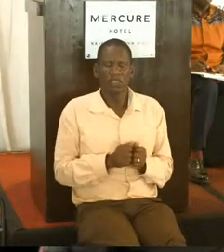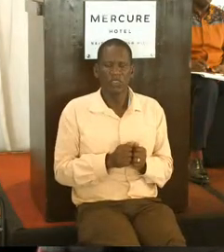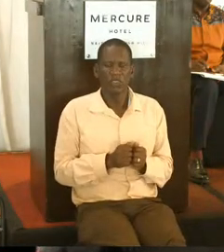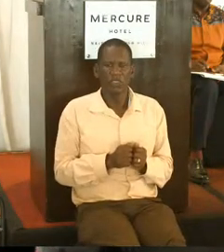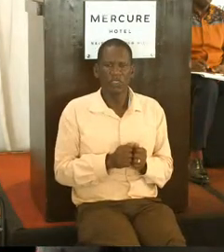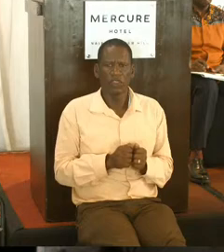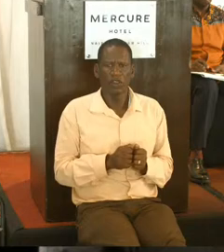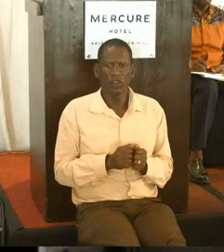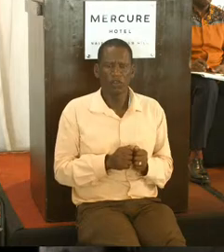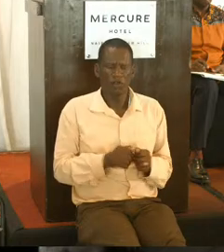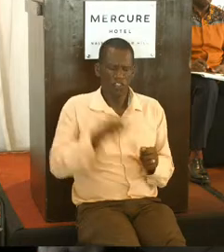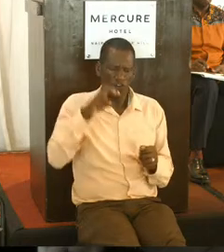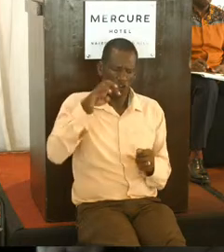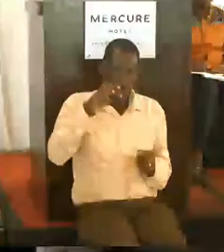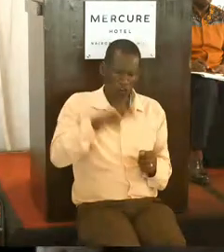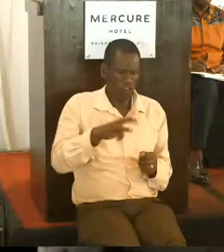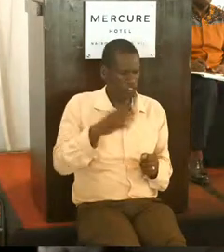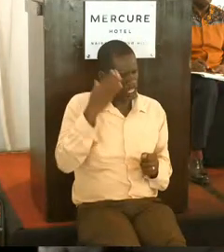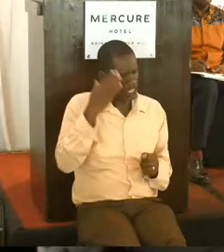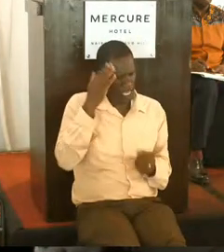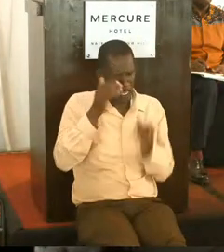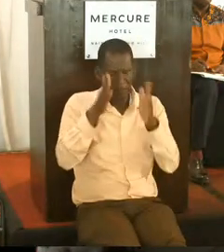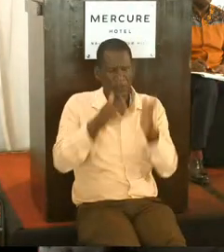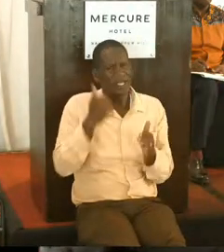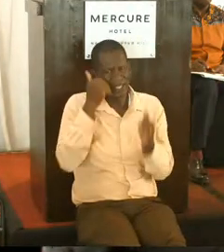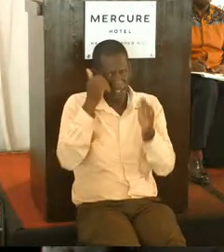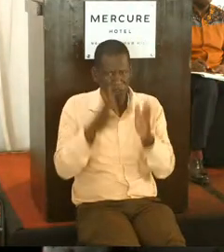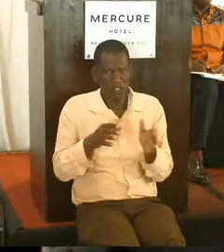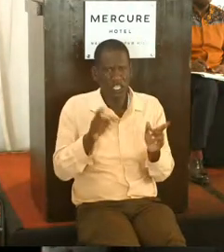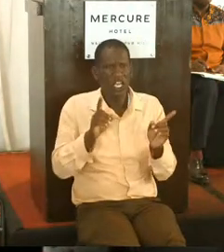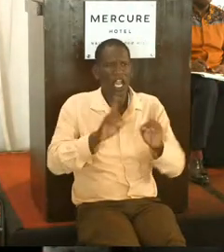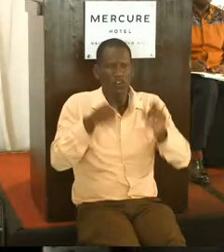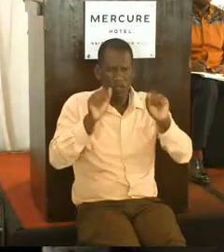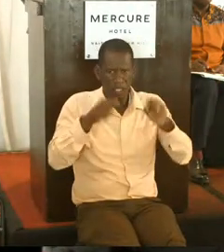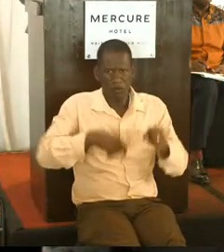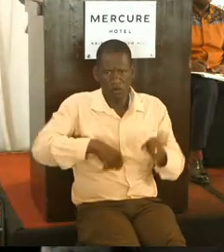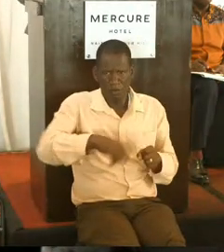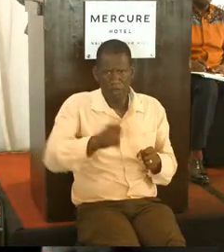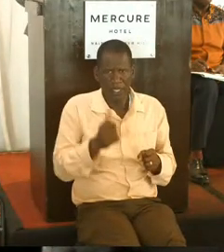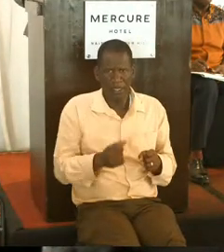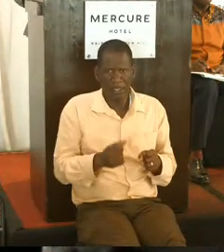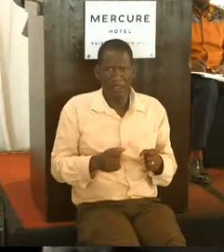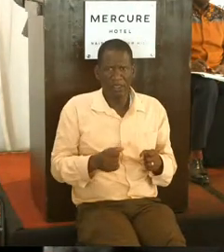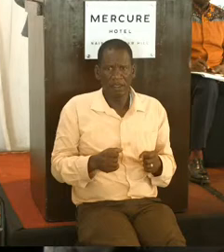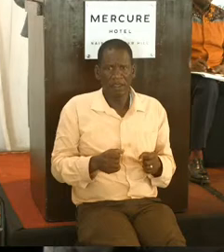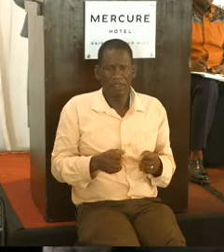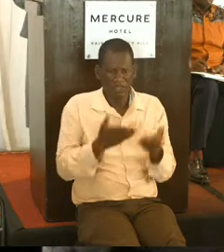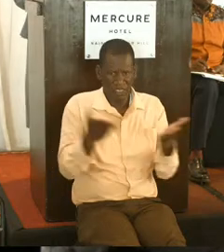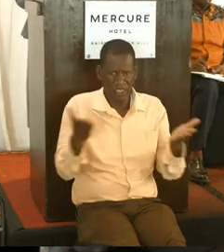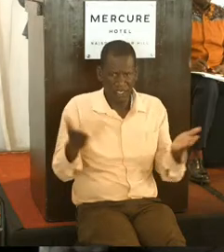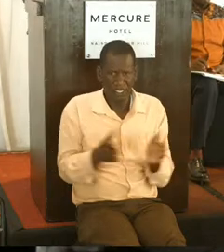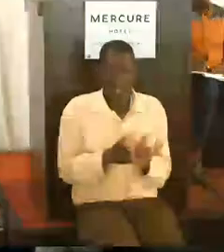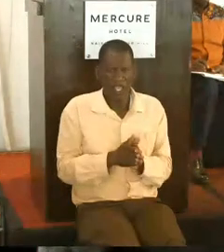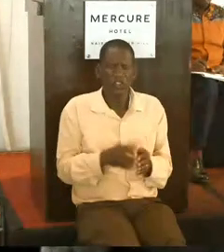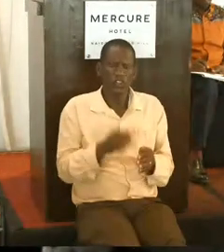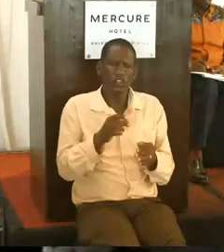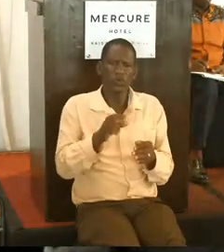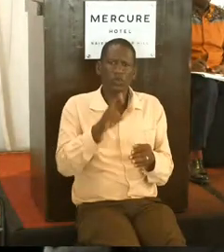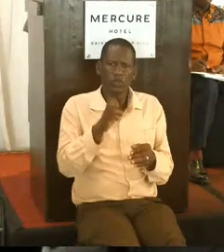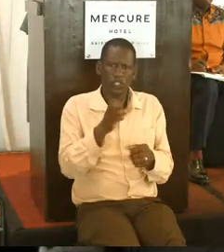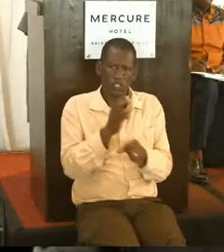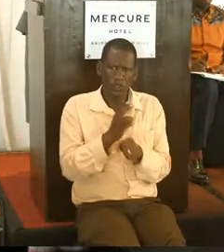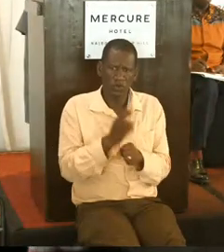in their heads somebody a patient cannot afford the supplies and you reuse